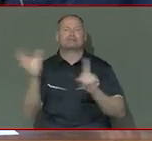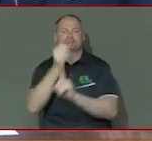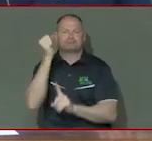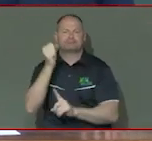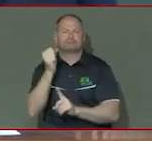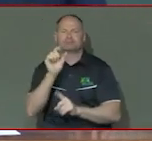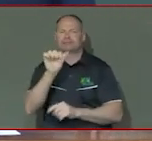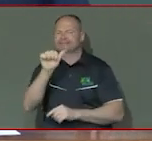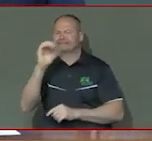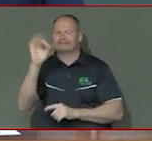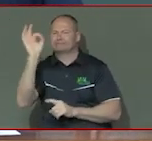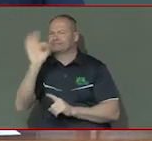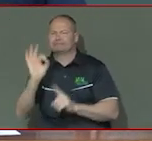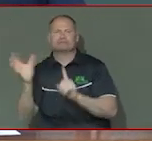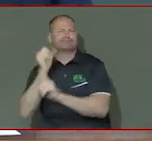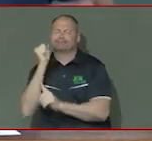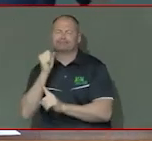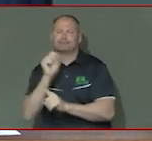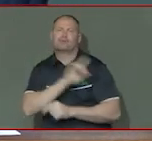Things like